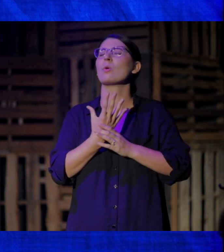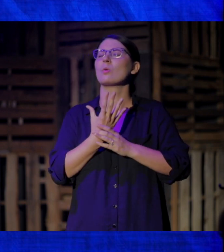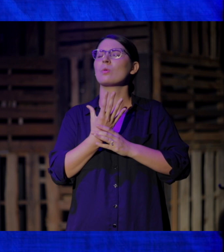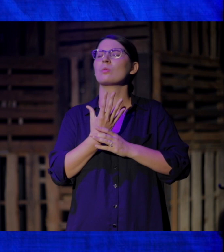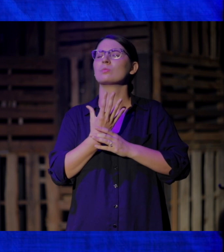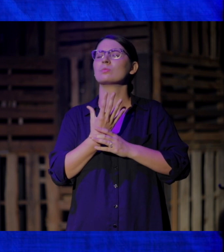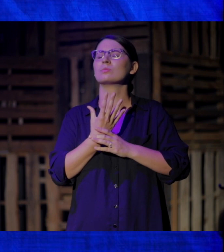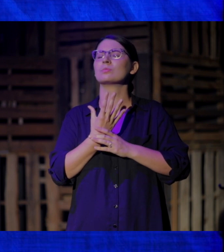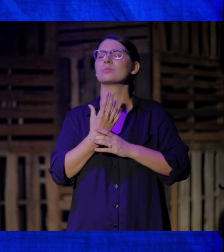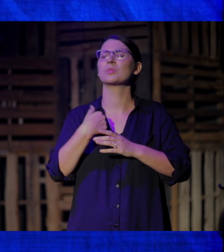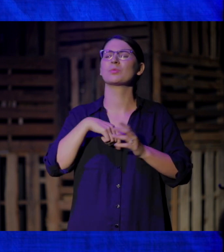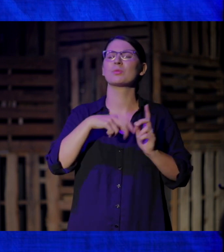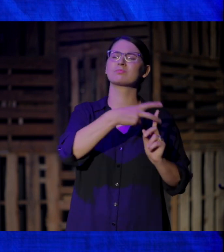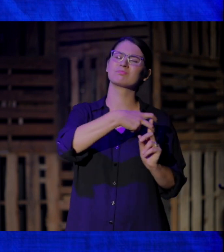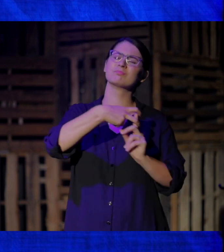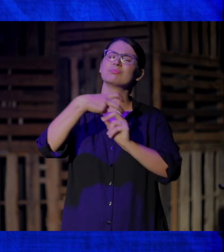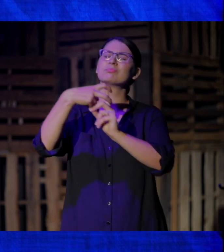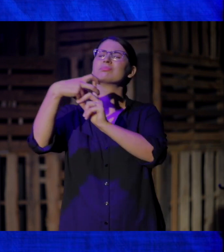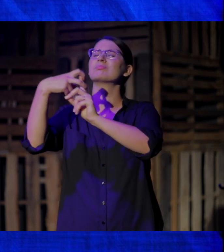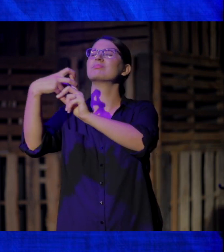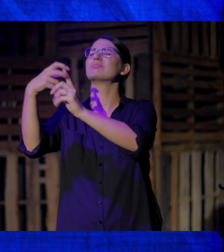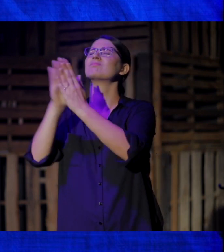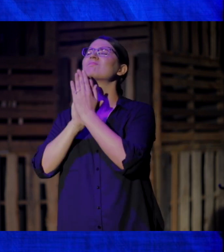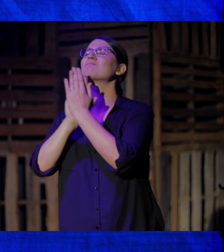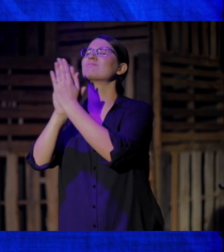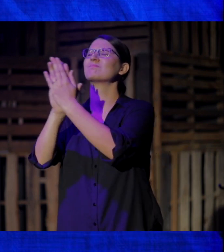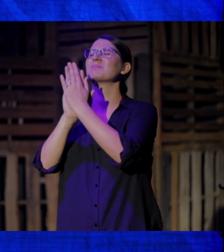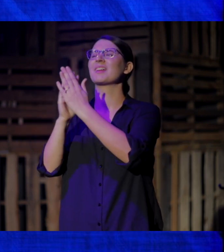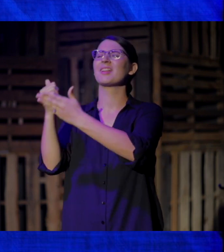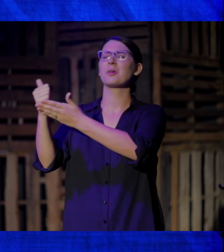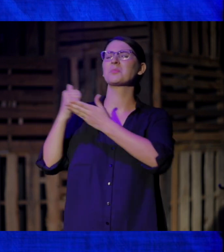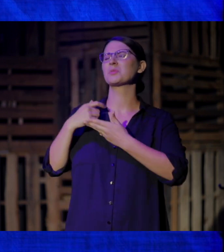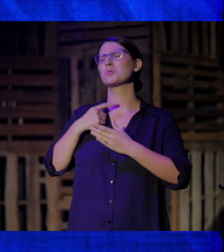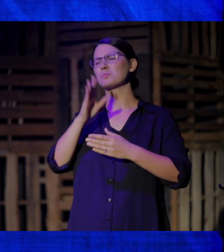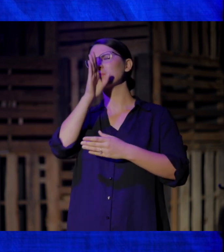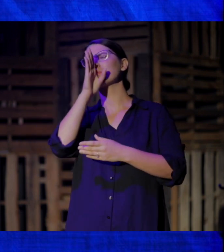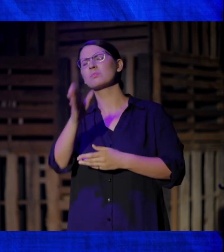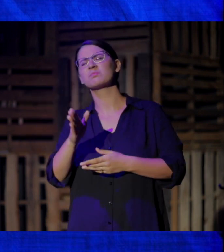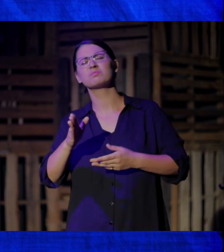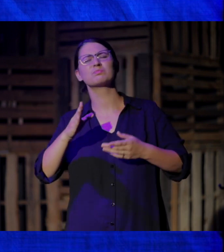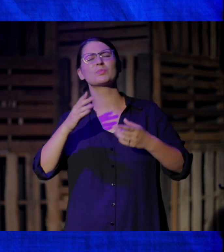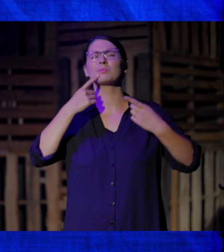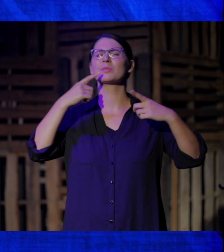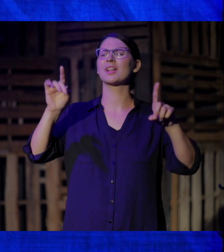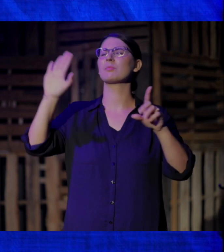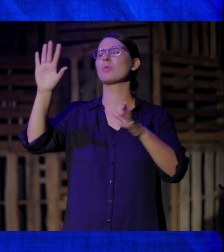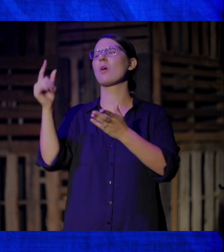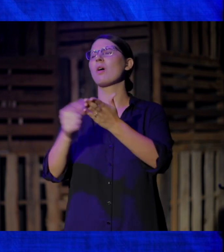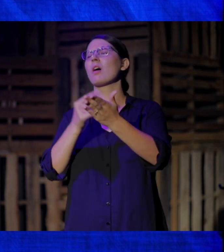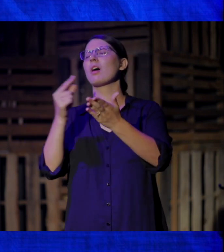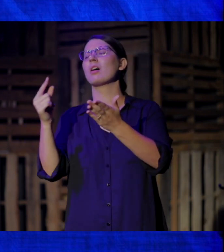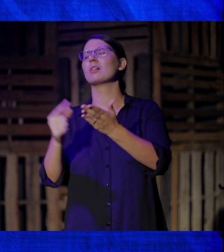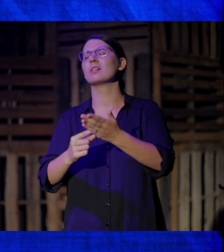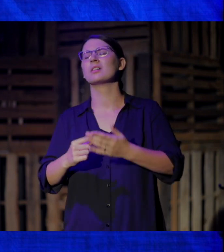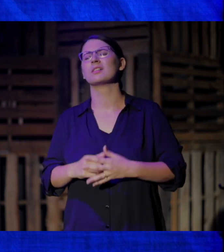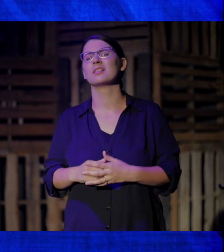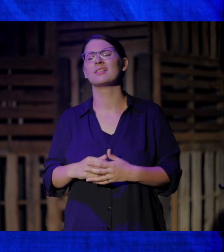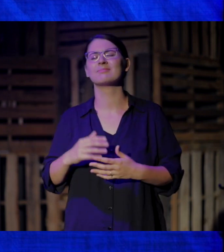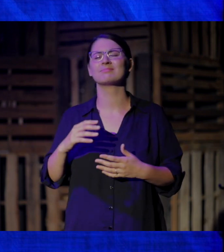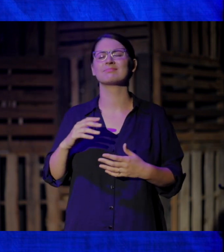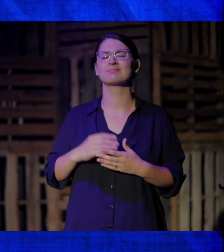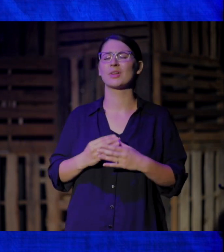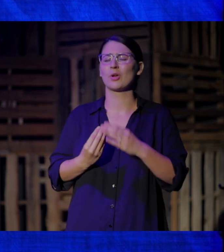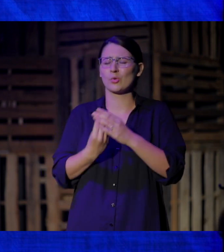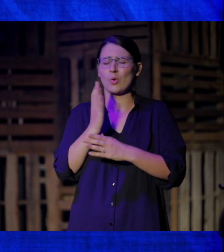Father, draw us to yourself. Help us to boldly proclaim your gospel. Grow us in the knowledge and the